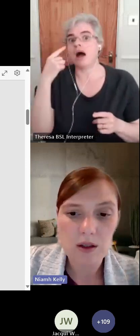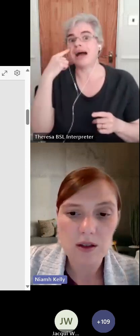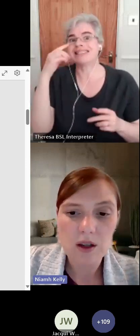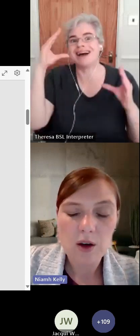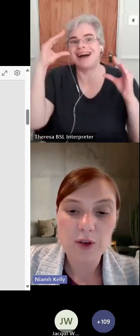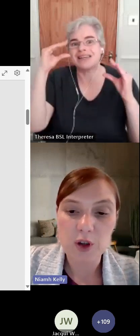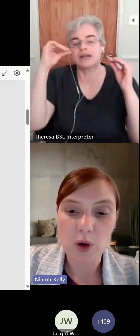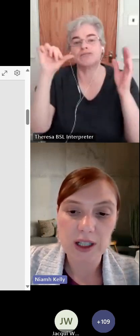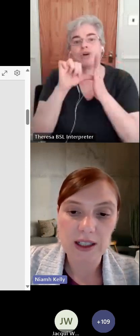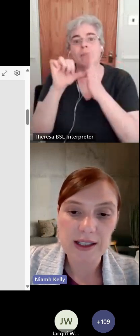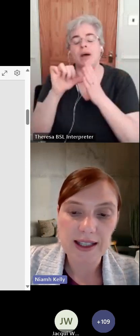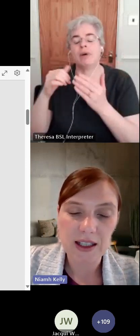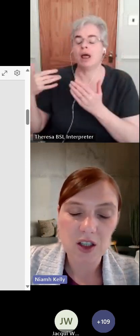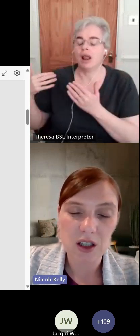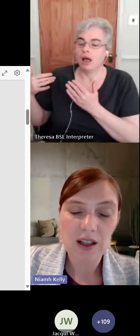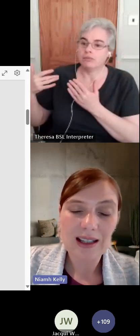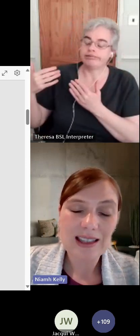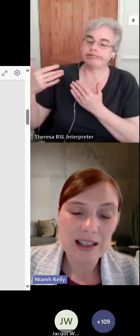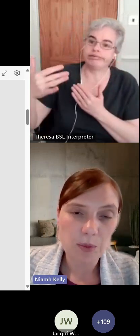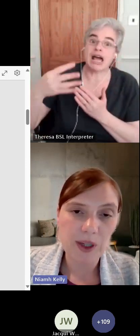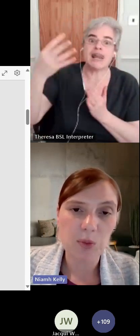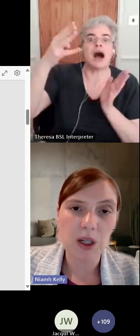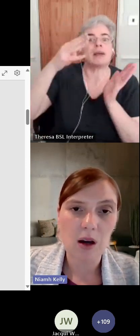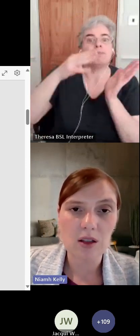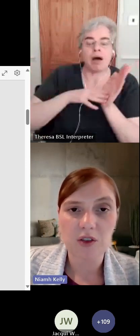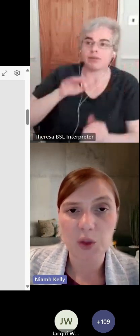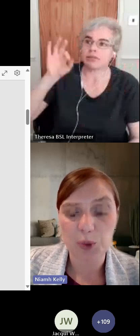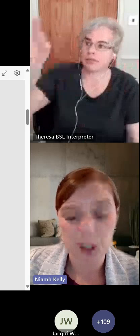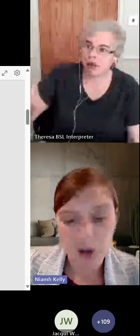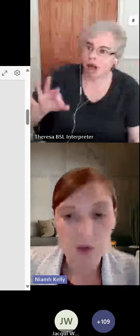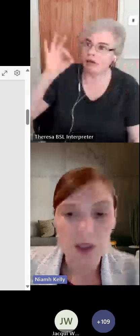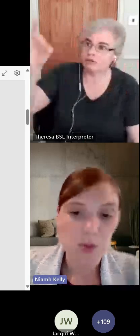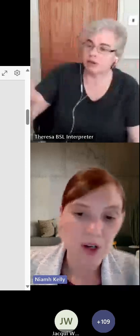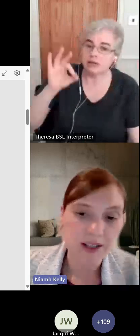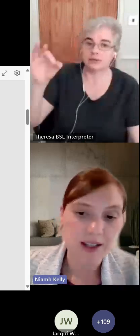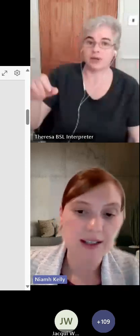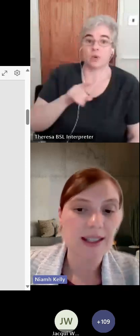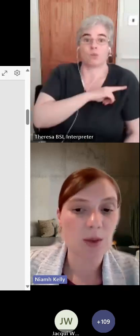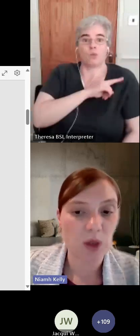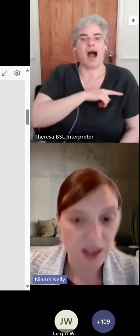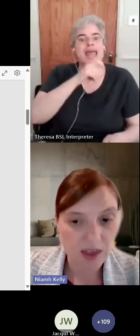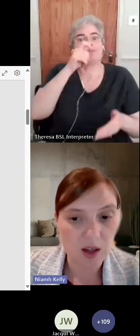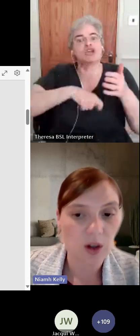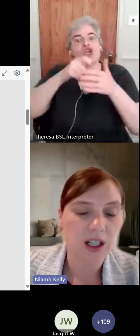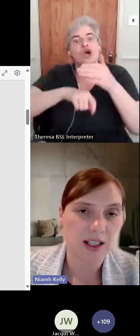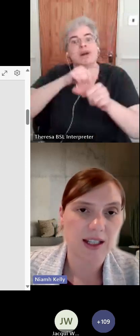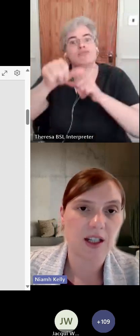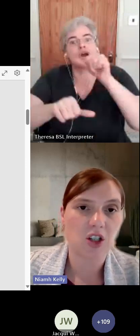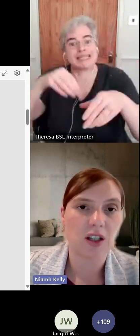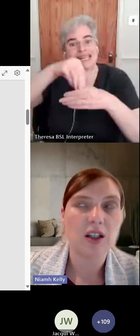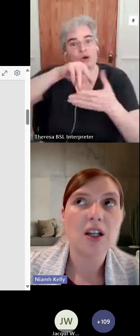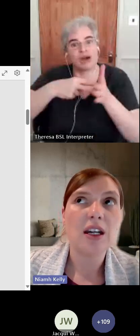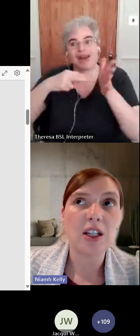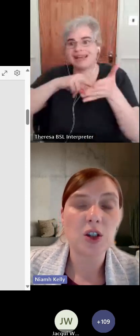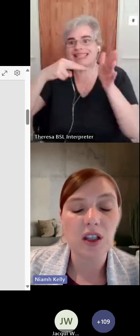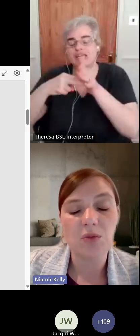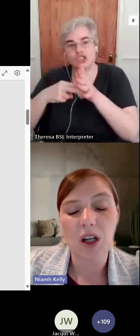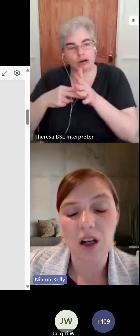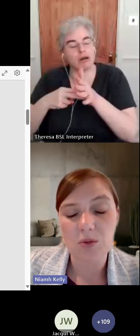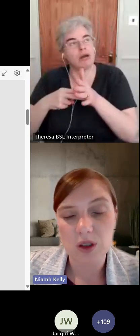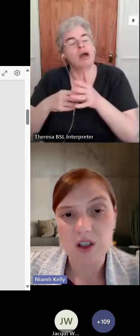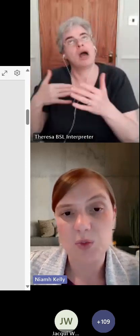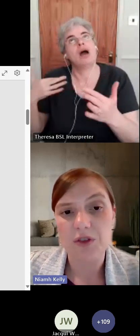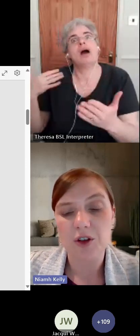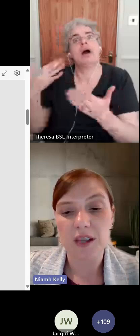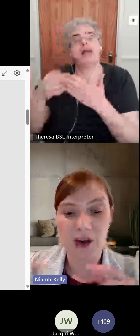9 months for the organization, simply because of the procurement process within the organization. It took